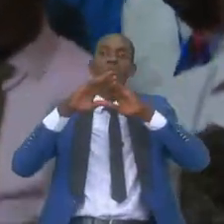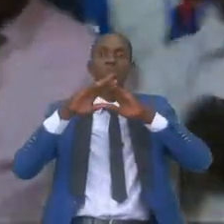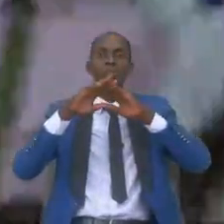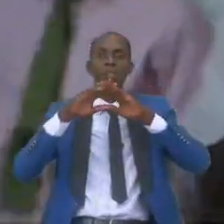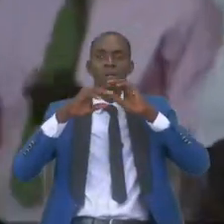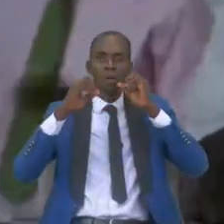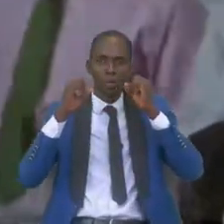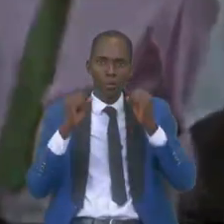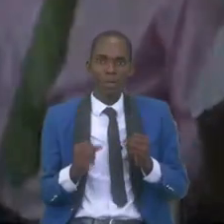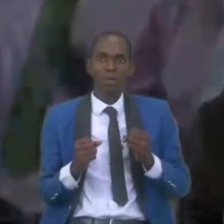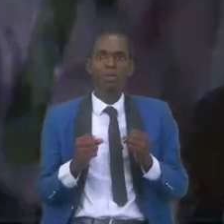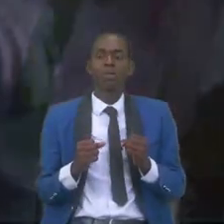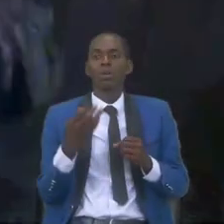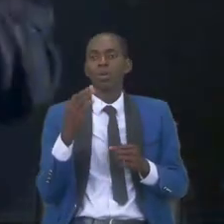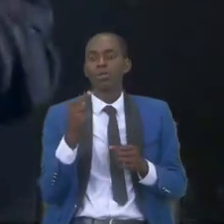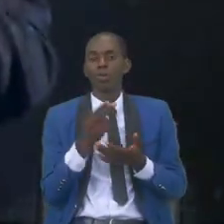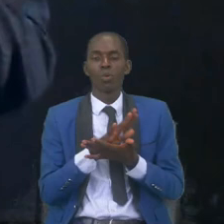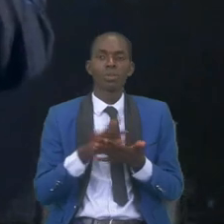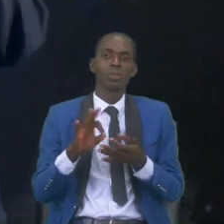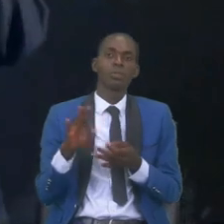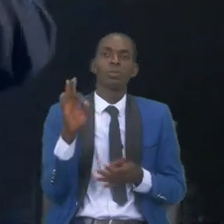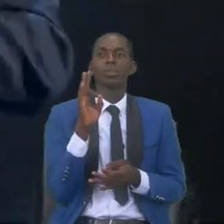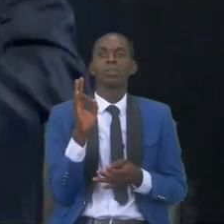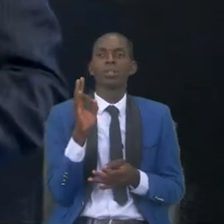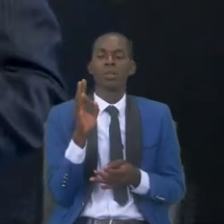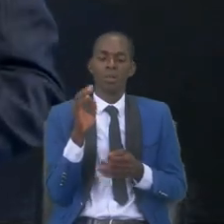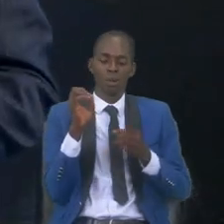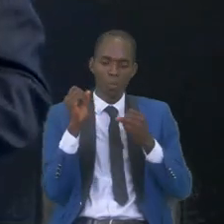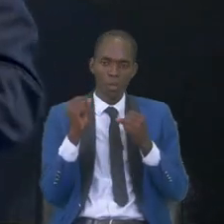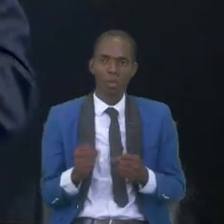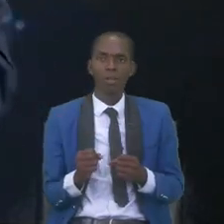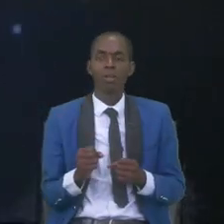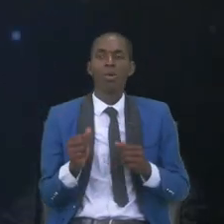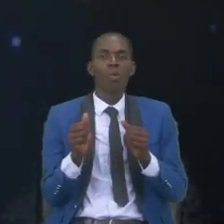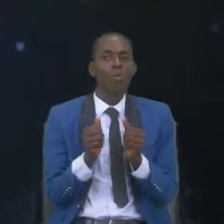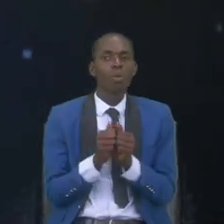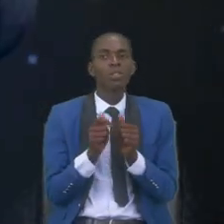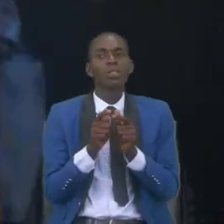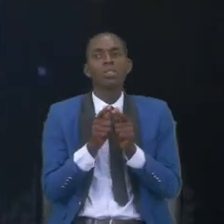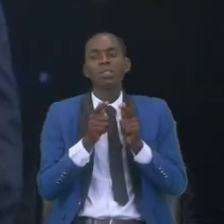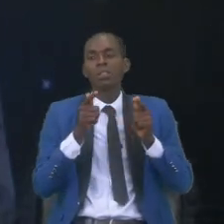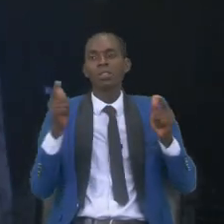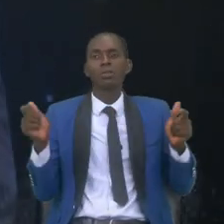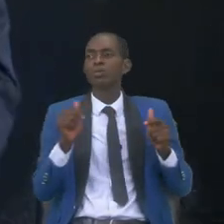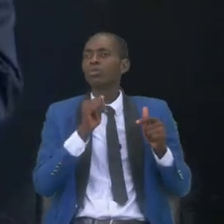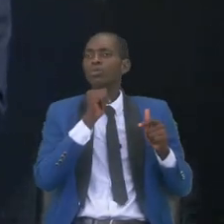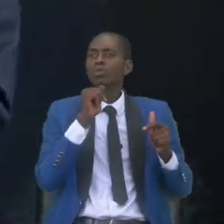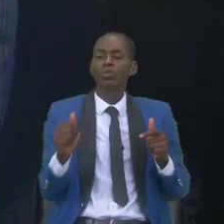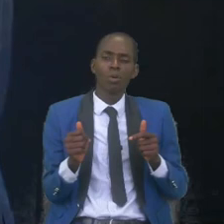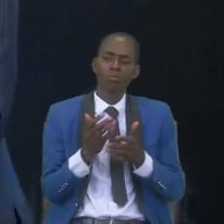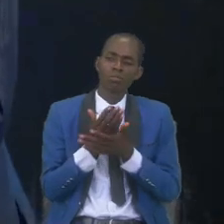Power of the Holy Ghost. Power with great, irresistible